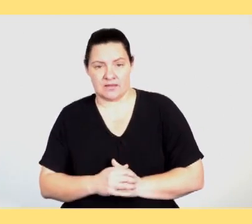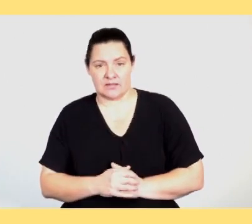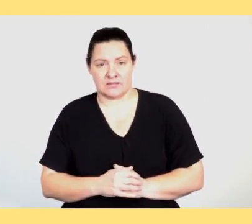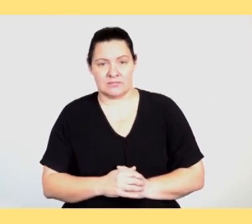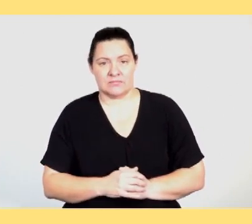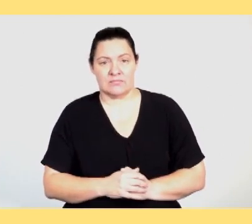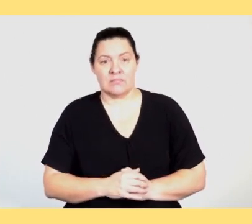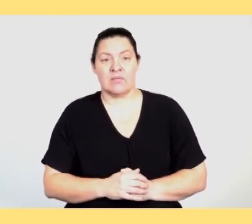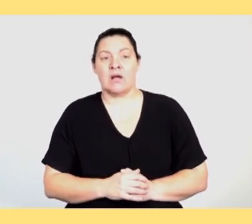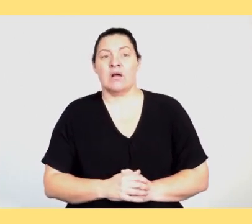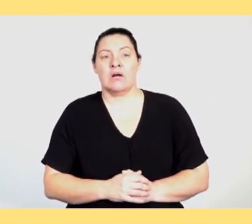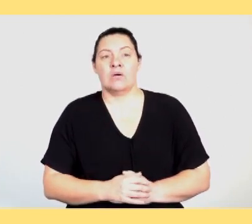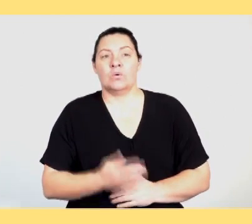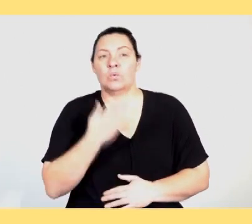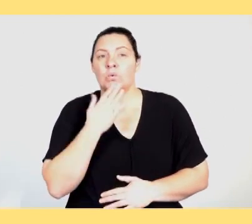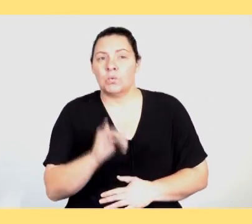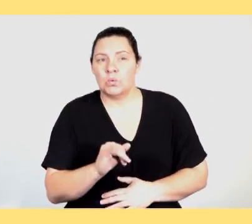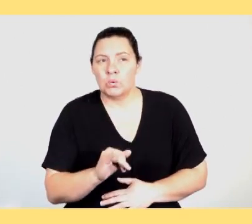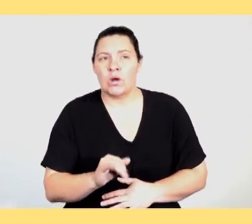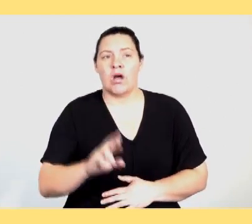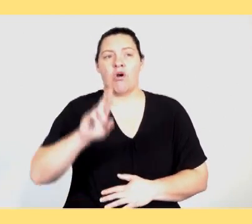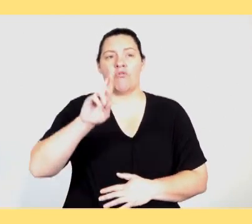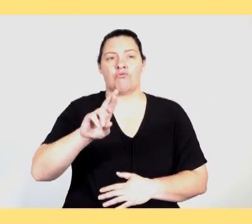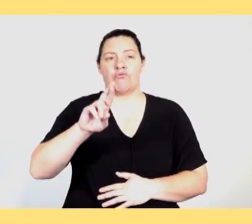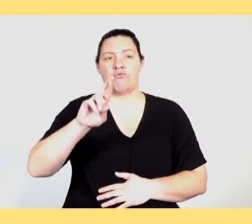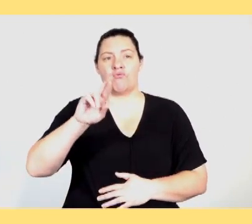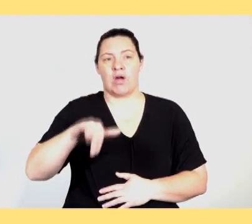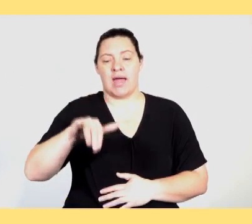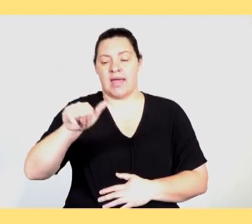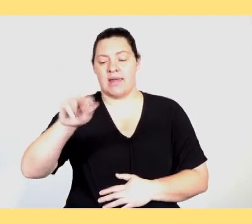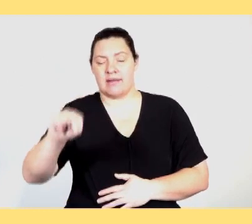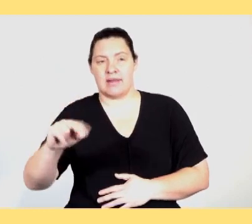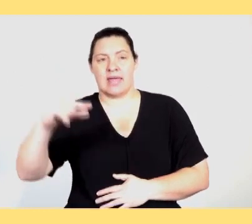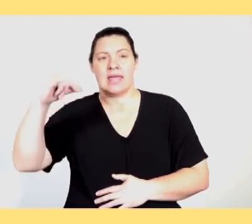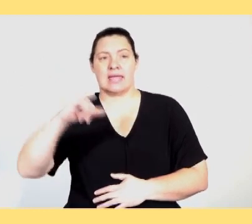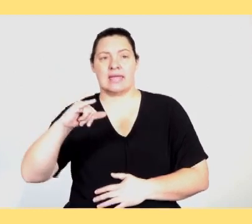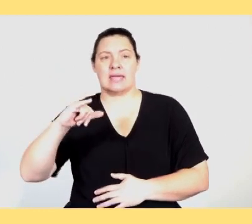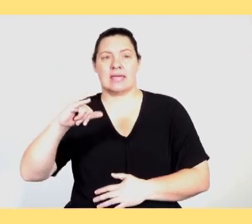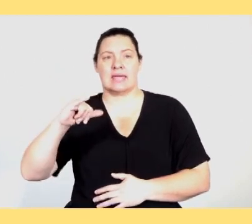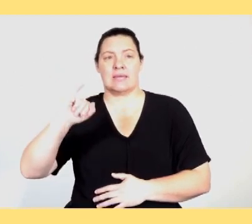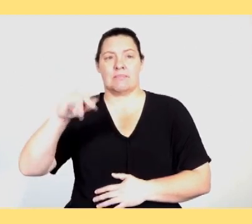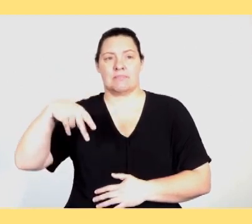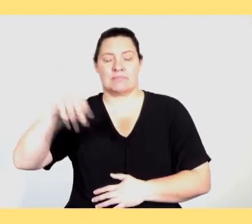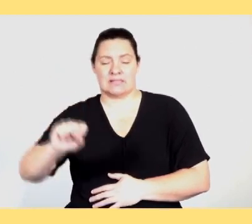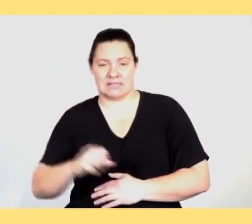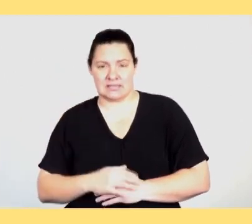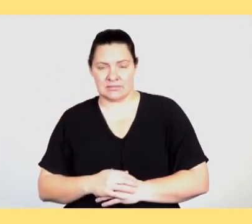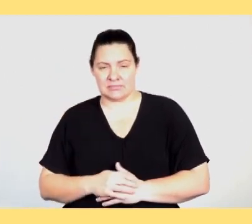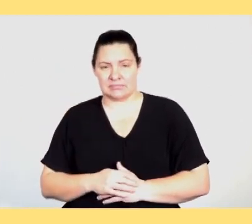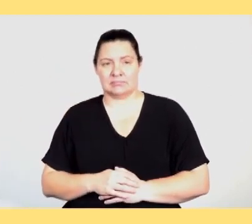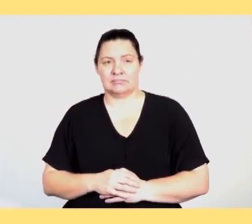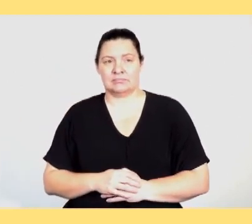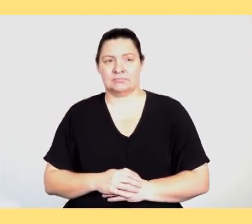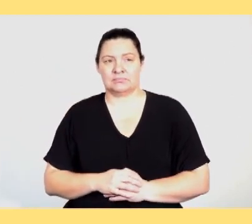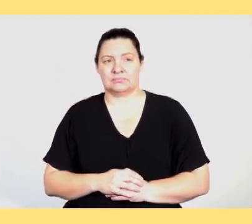24th. Issued invoice to Ryan Gigs. So I'm coming here, we're selling goods,